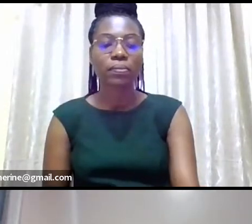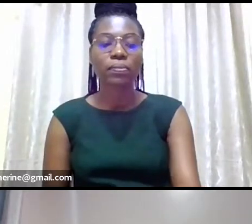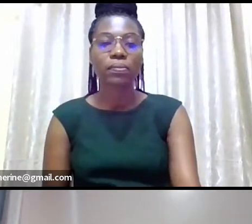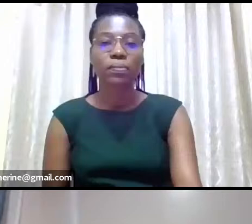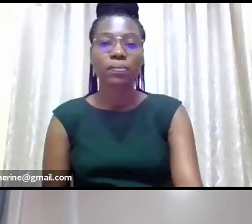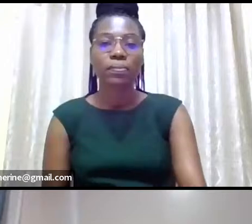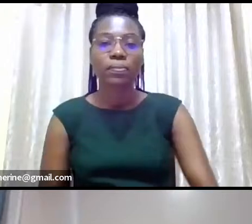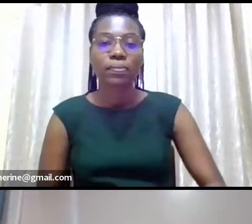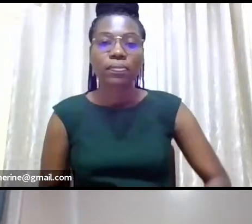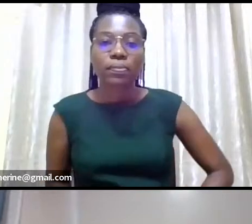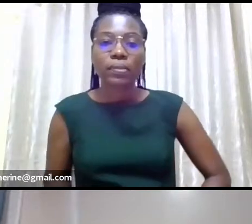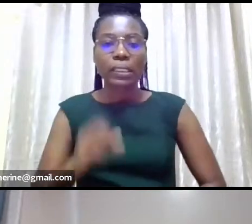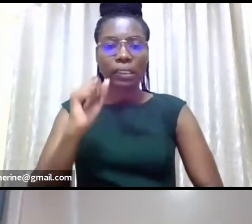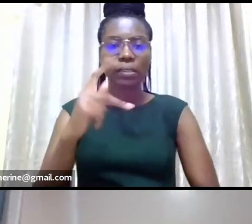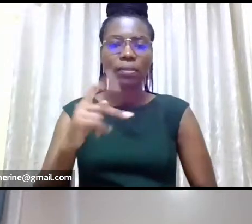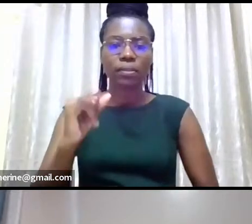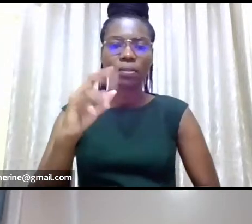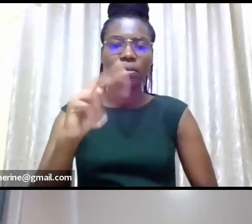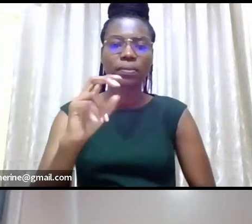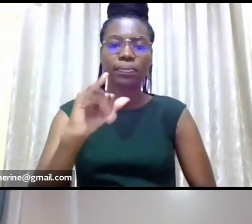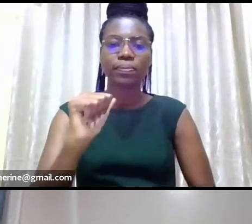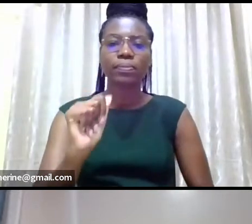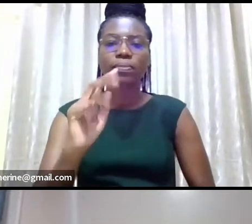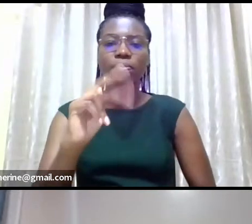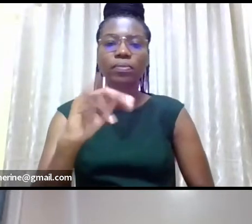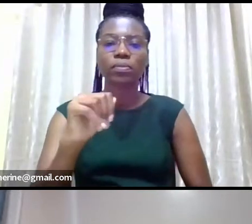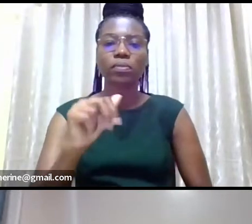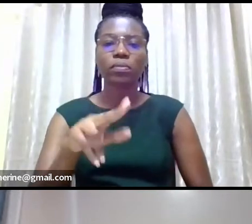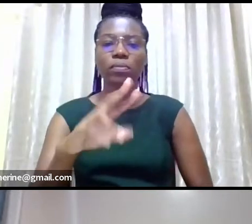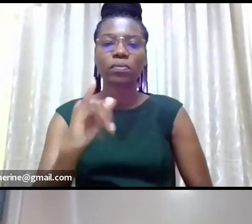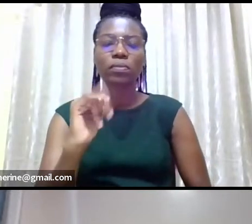Yes, Kinyanjui, you can take it away.